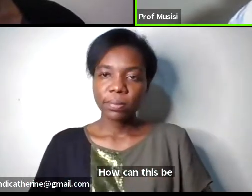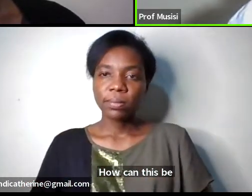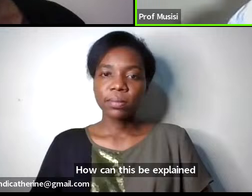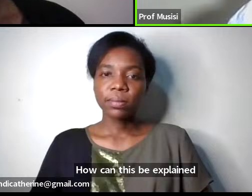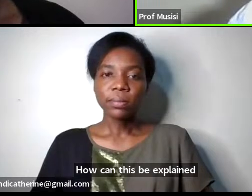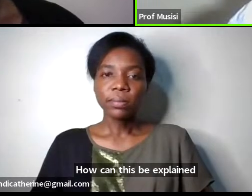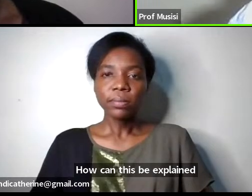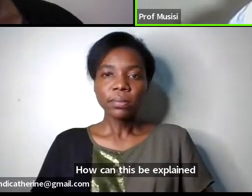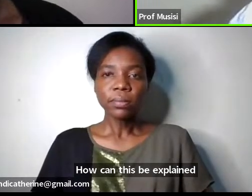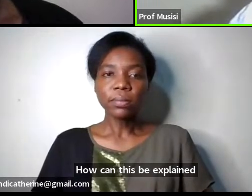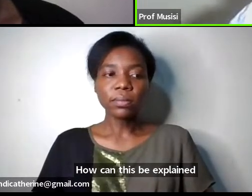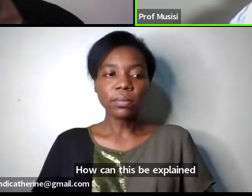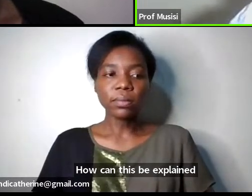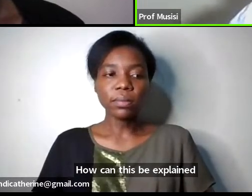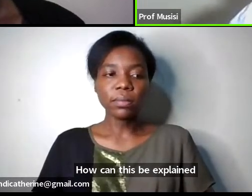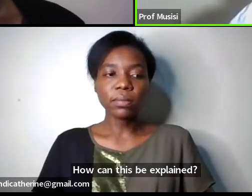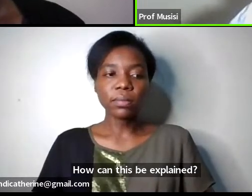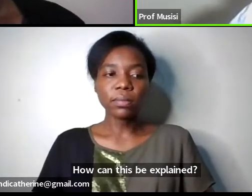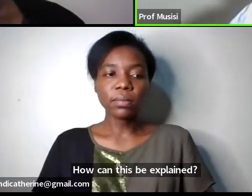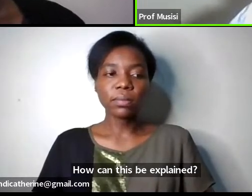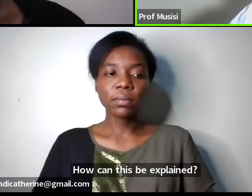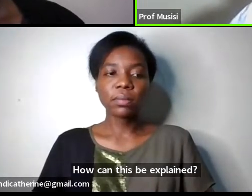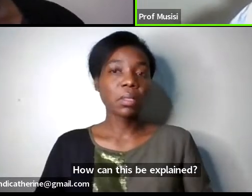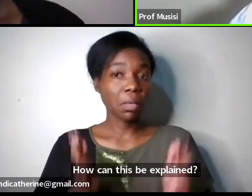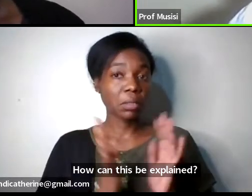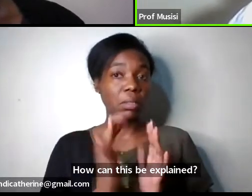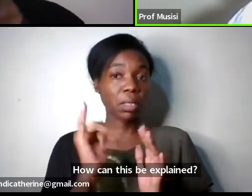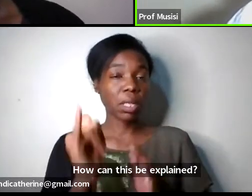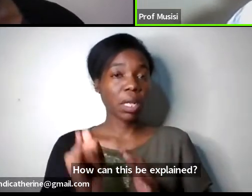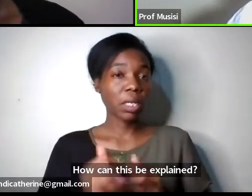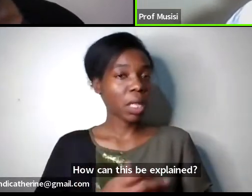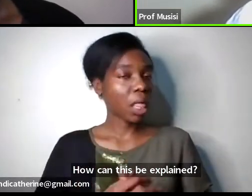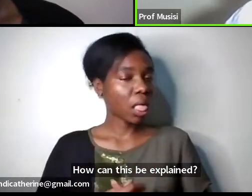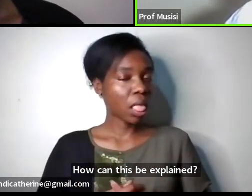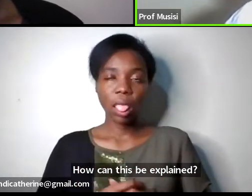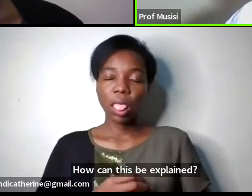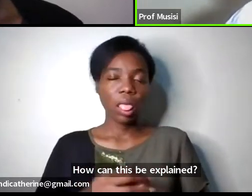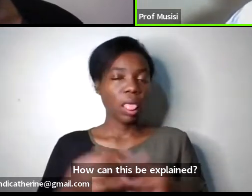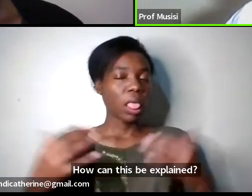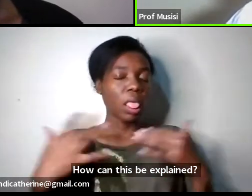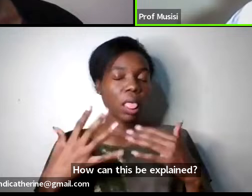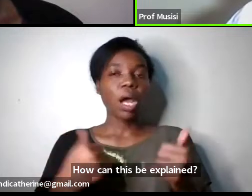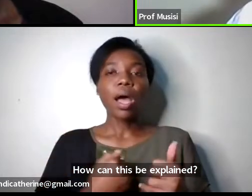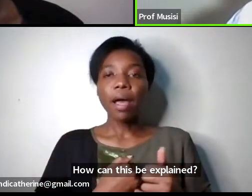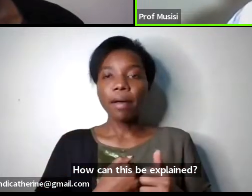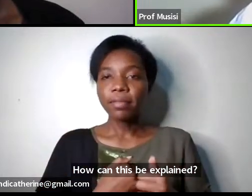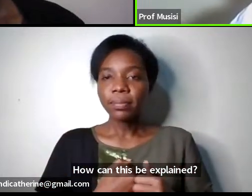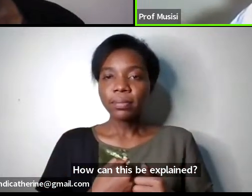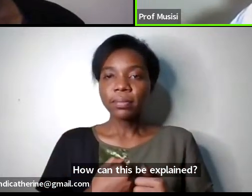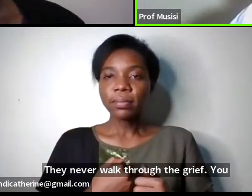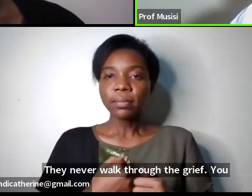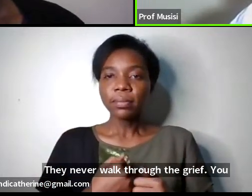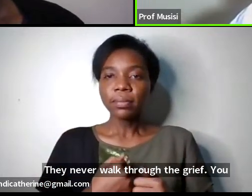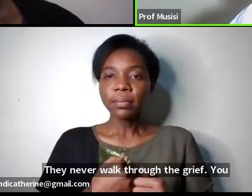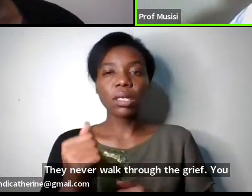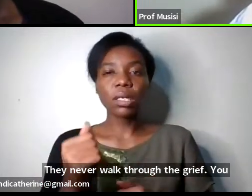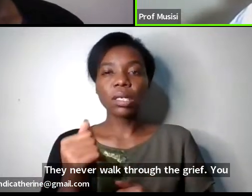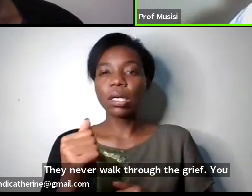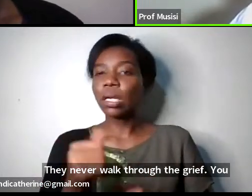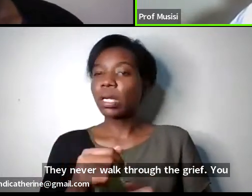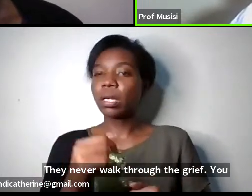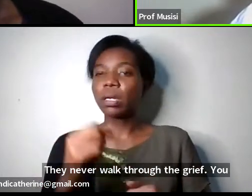That individual is traumatized. They never walked through their grief. To put it very